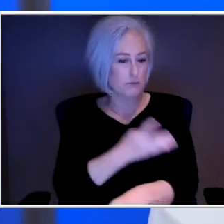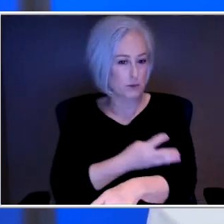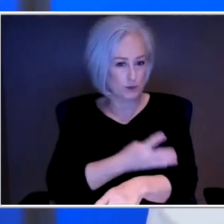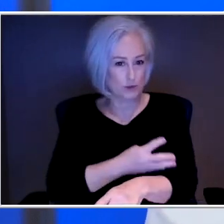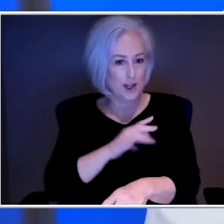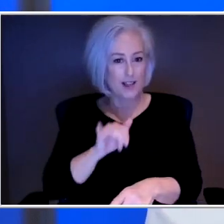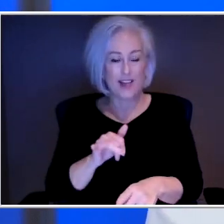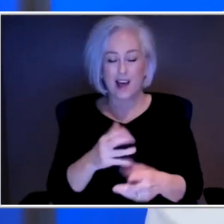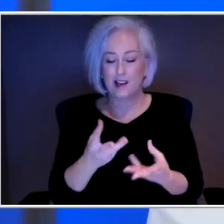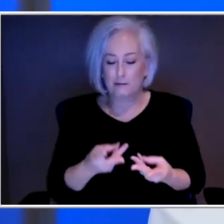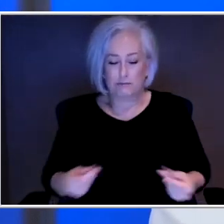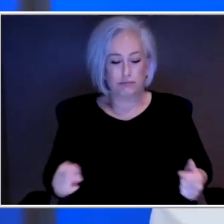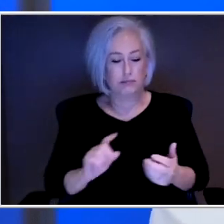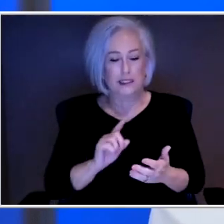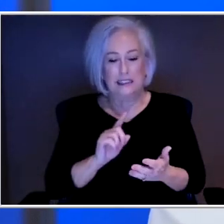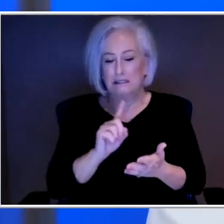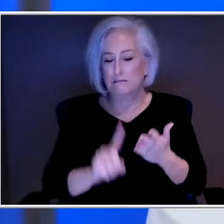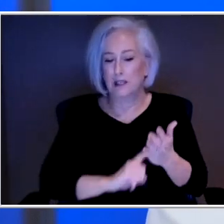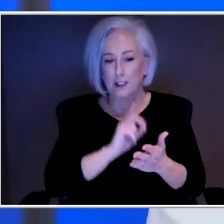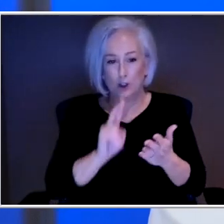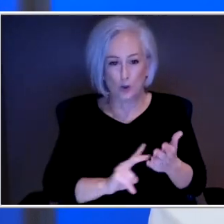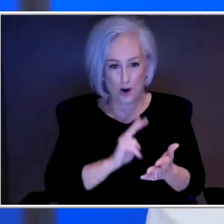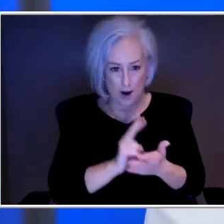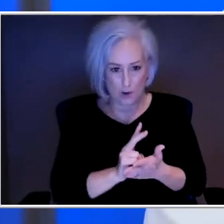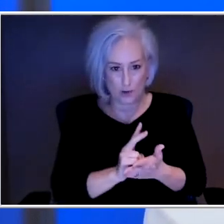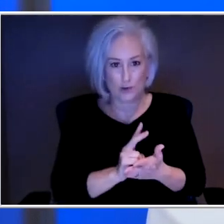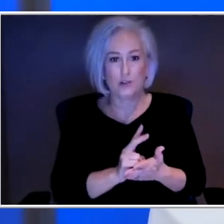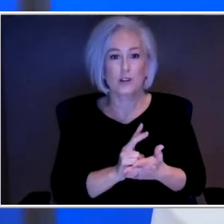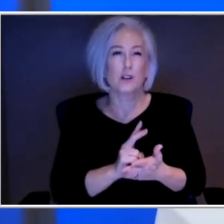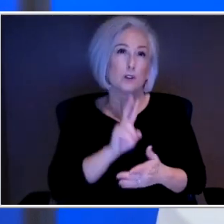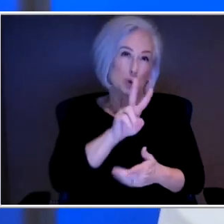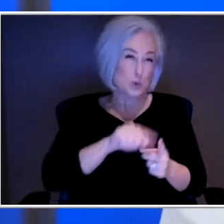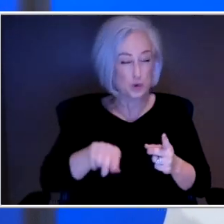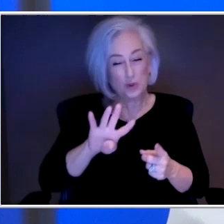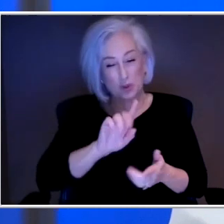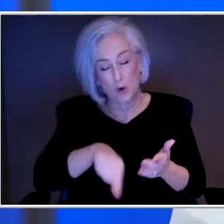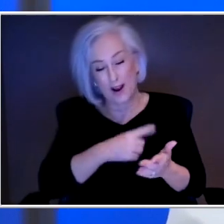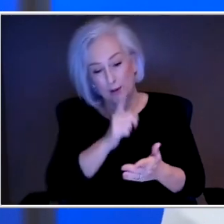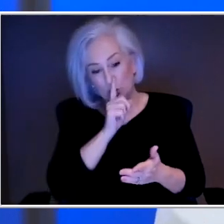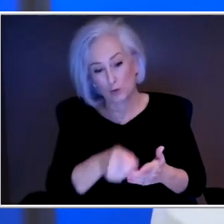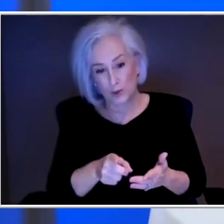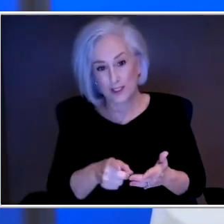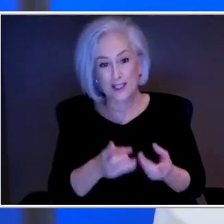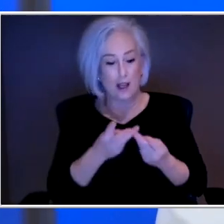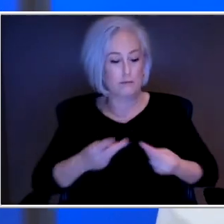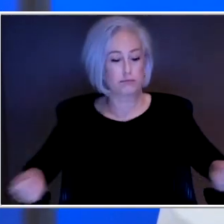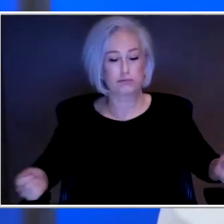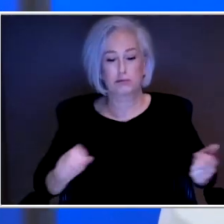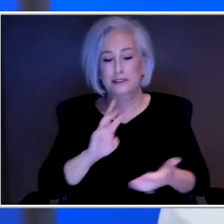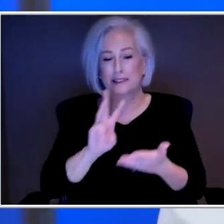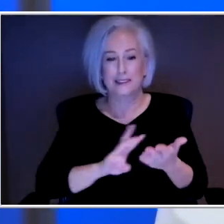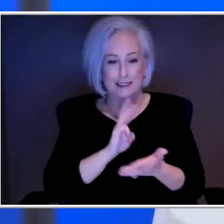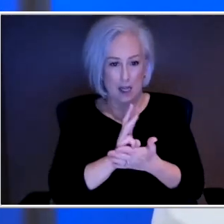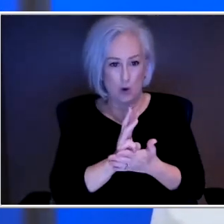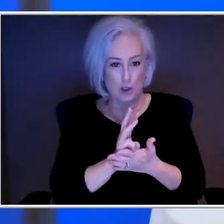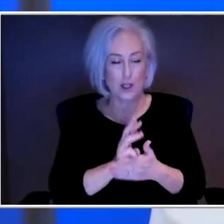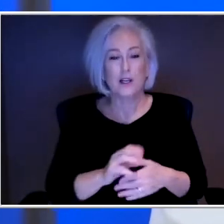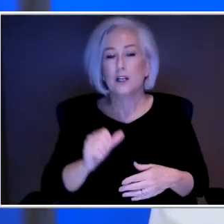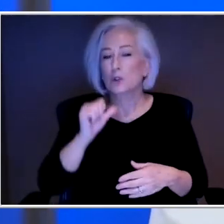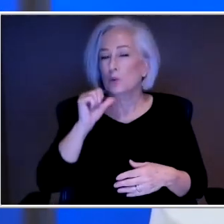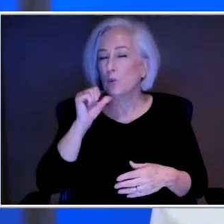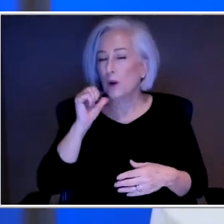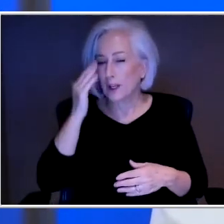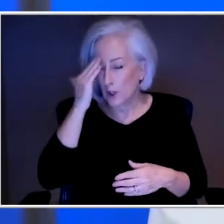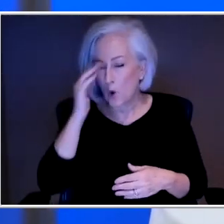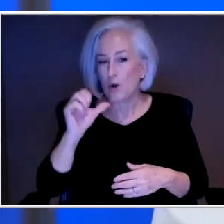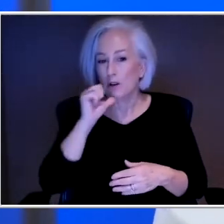said, a ketamine infusion, you're going to be back to normal usually within 2 to 4 hours. It's going to be out of your system usually within 6 hours. So we know it wasn't from the ketamine infusion. They actually found it in his